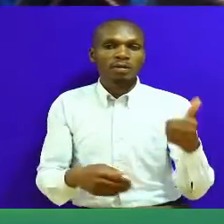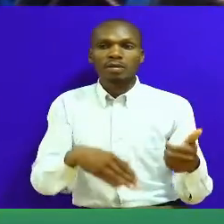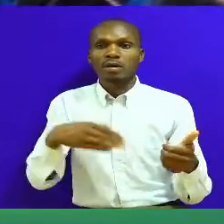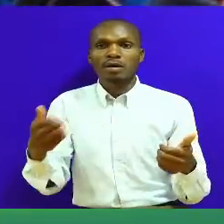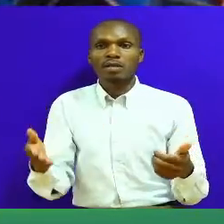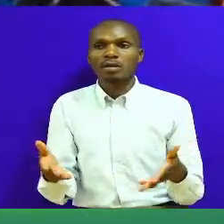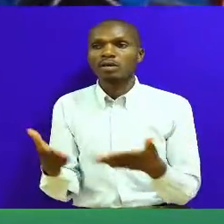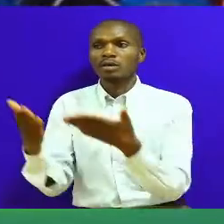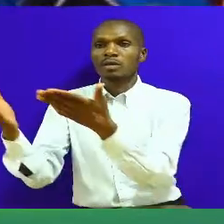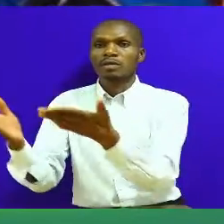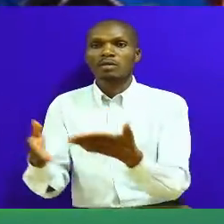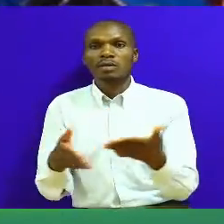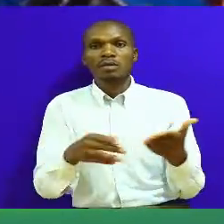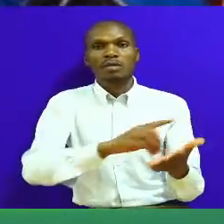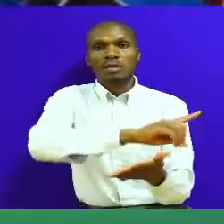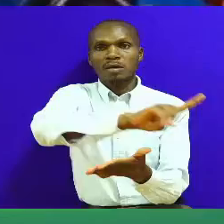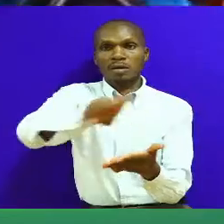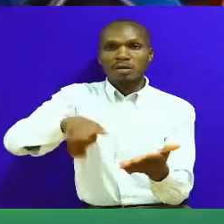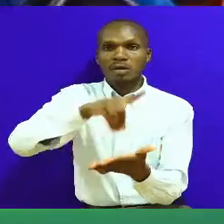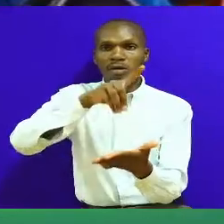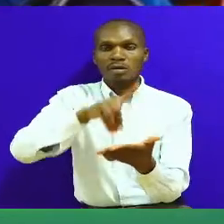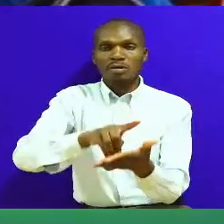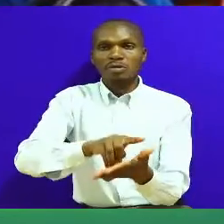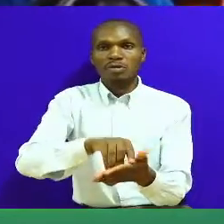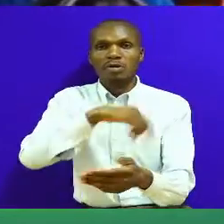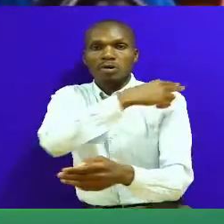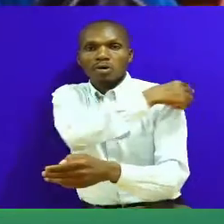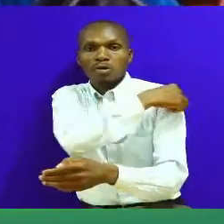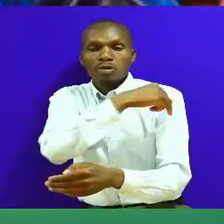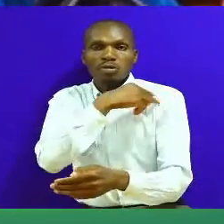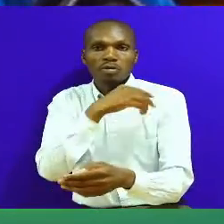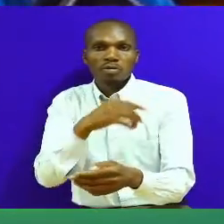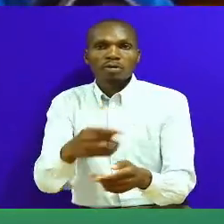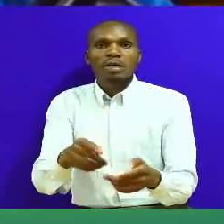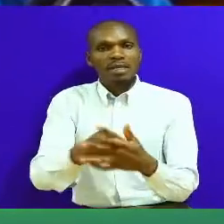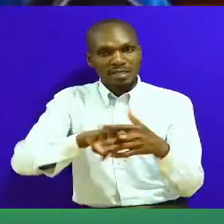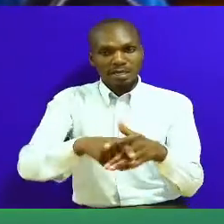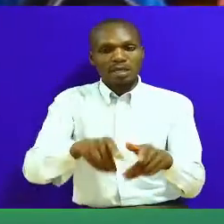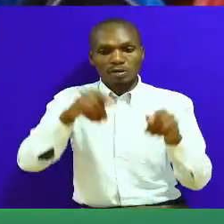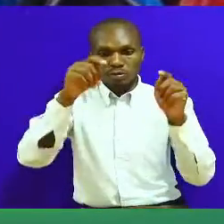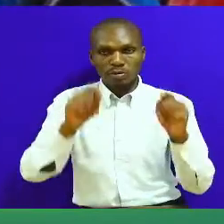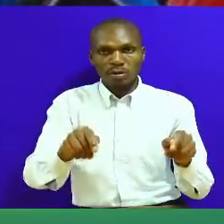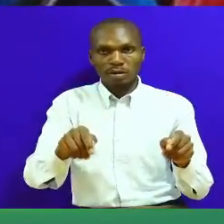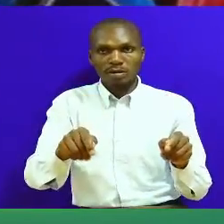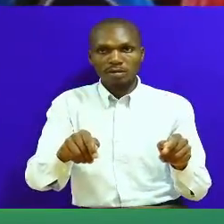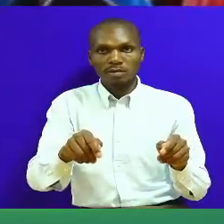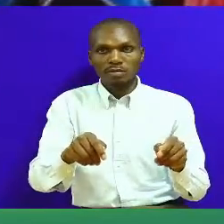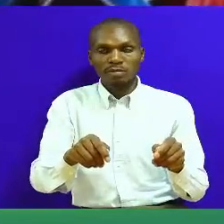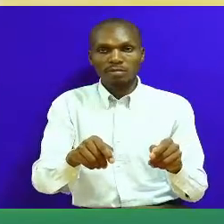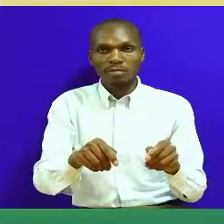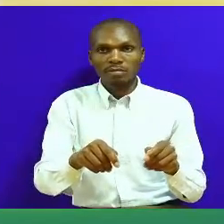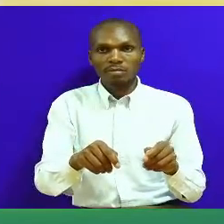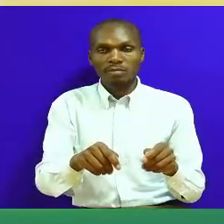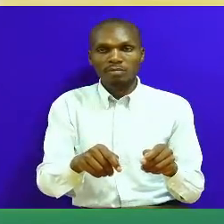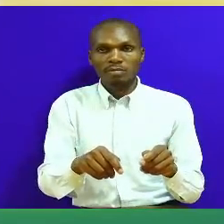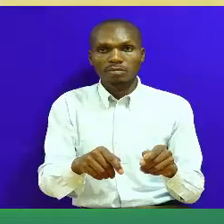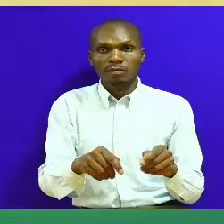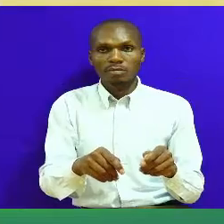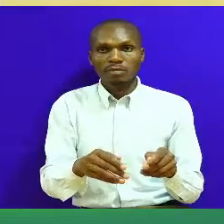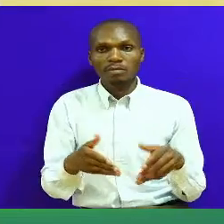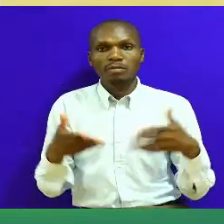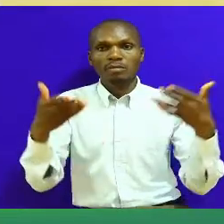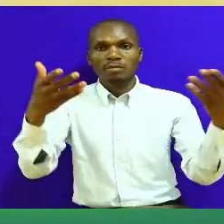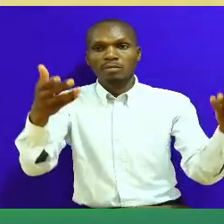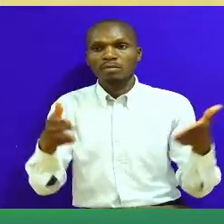niji sub-district hospitals au au. Higo kuchakera lero, amalio wangu kuchakale kutumuchi chi hospital au,